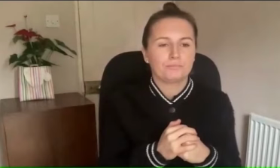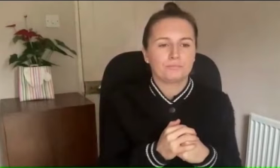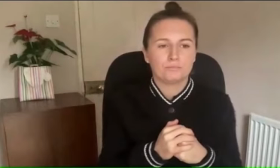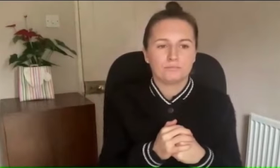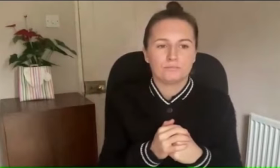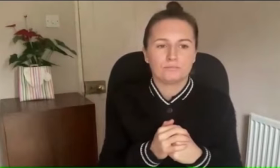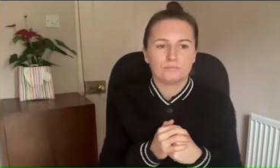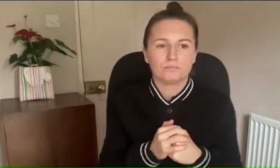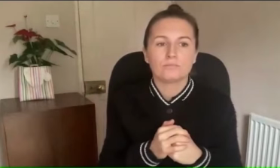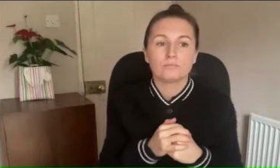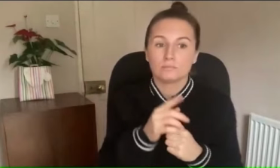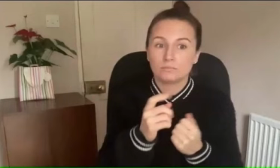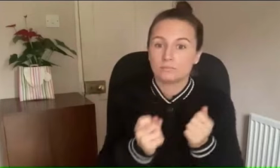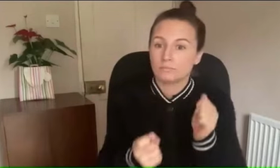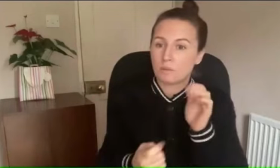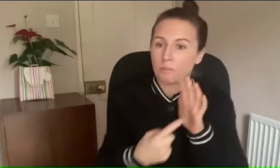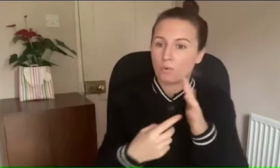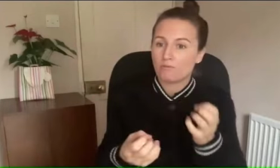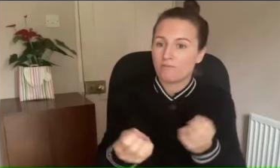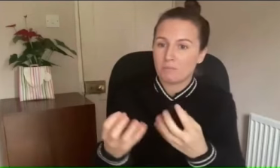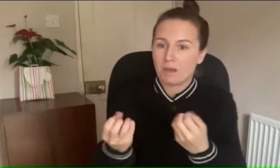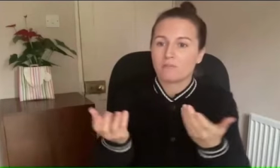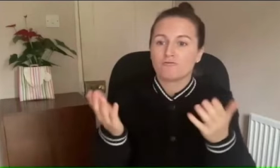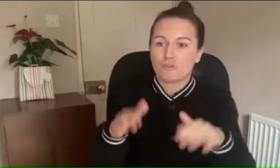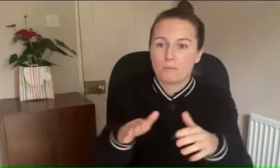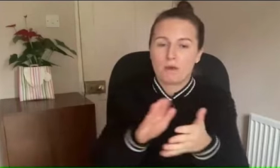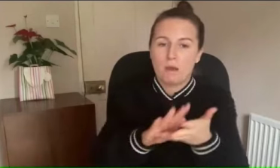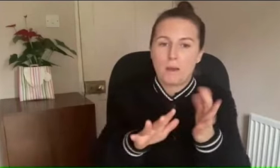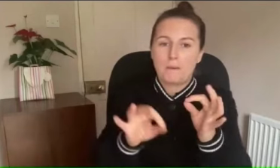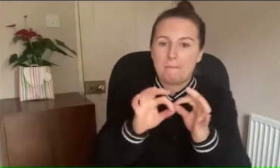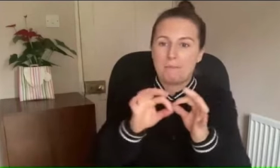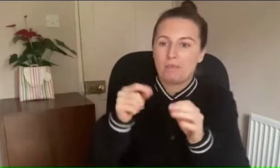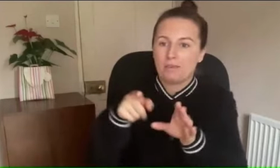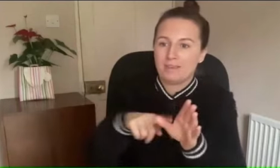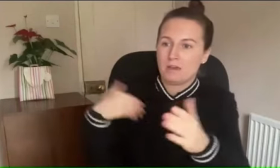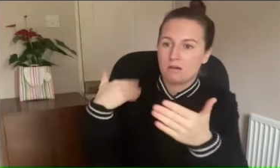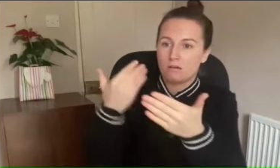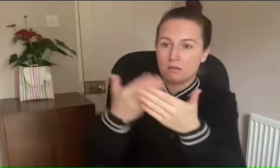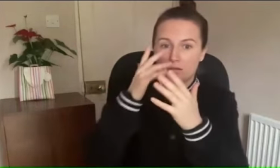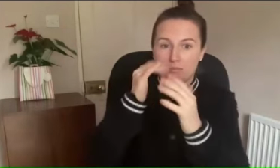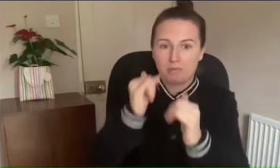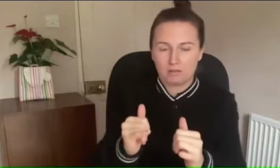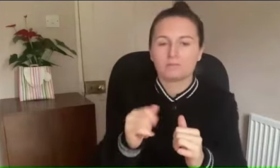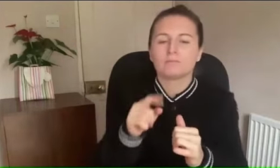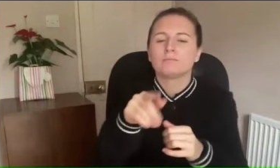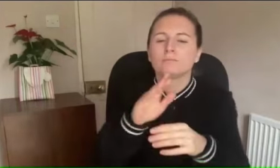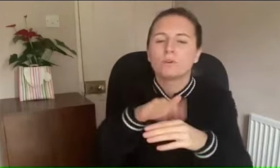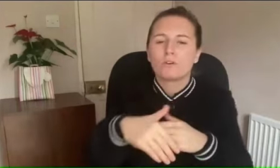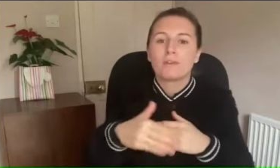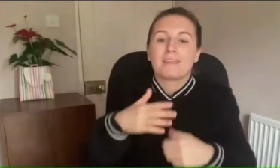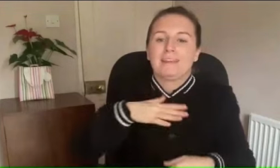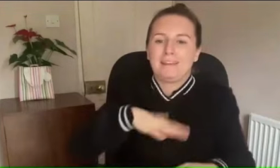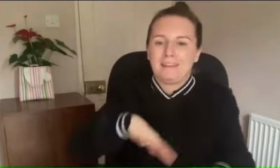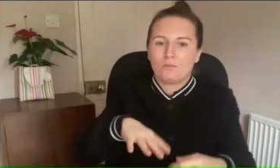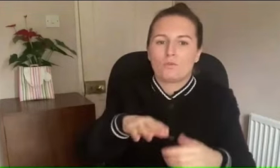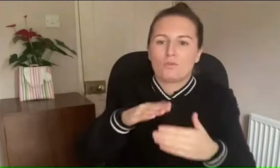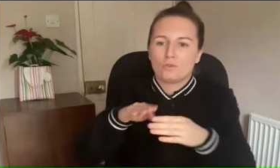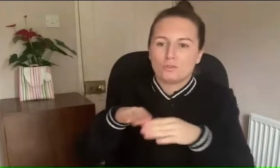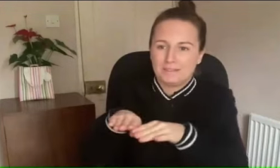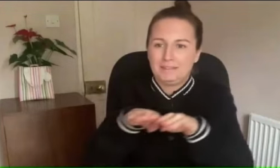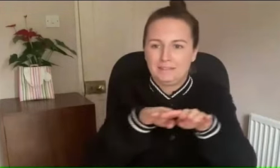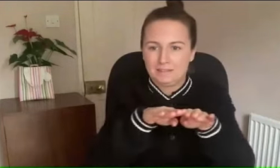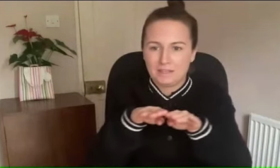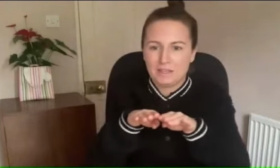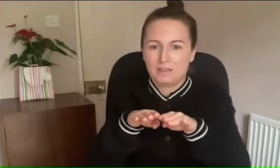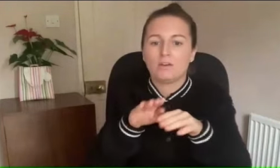A significant piece of feedback from hubs during the pilot year was around a need for consistency in how each hub was using the framework